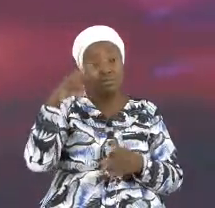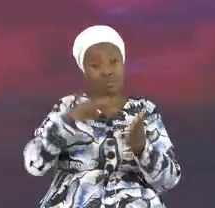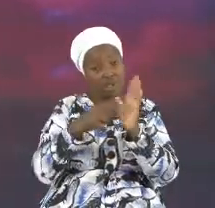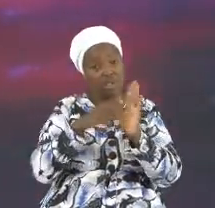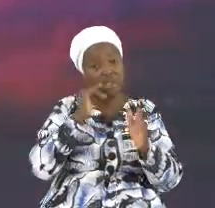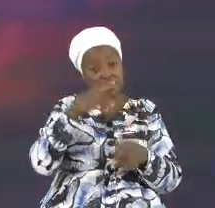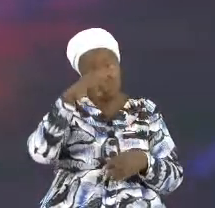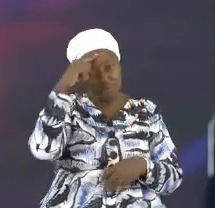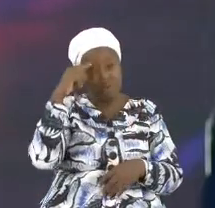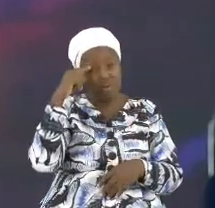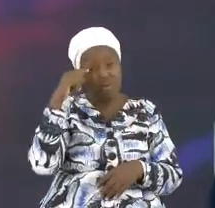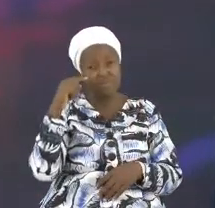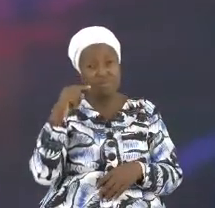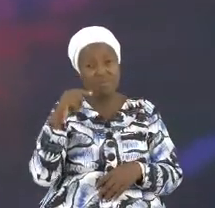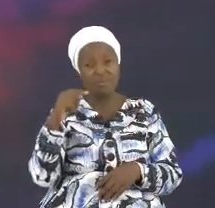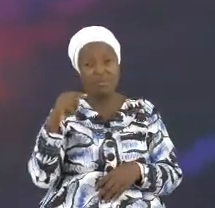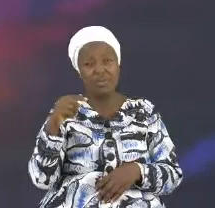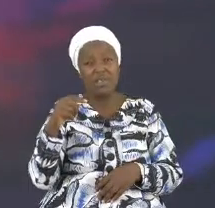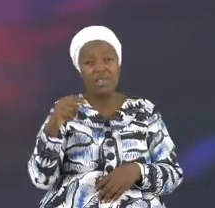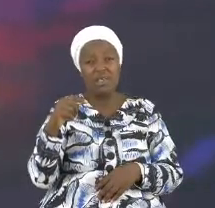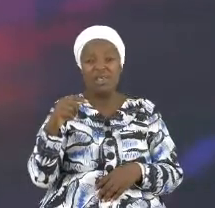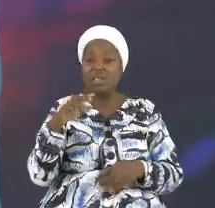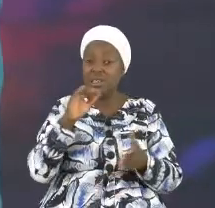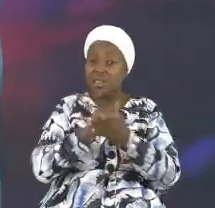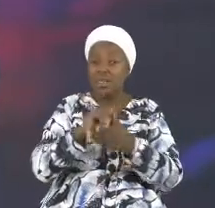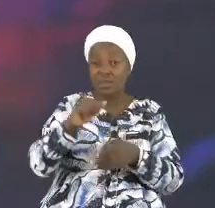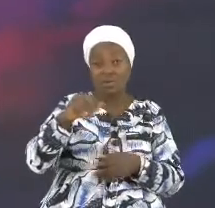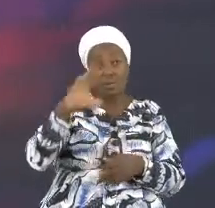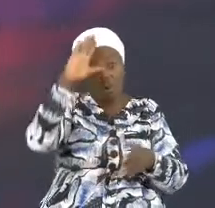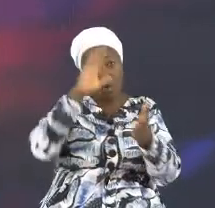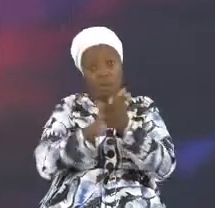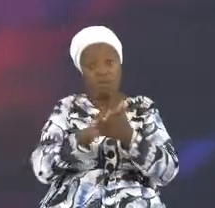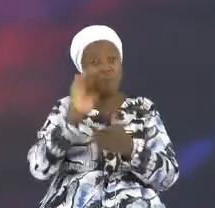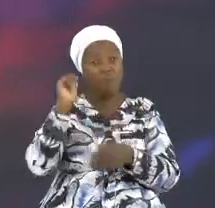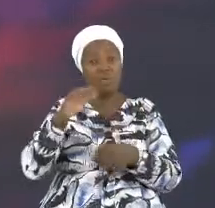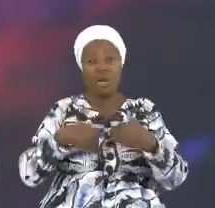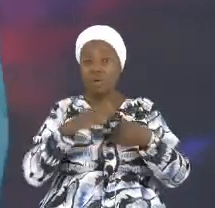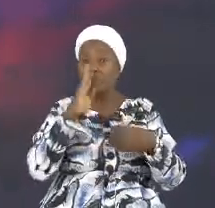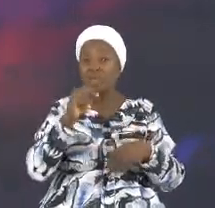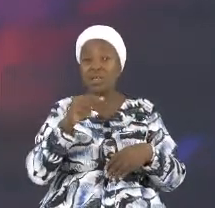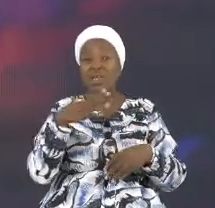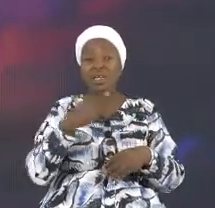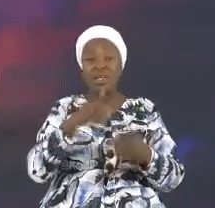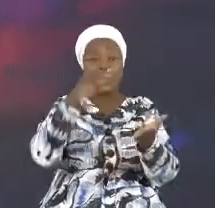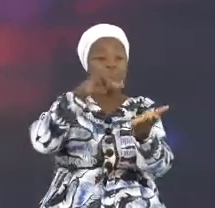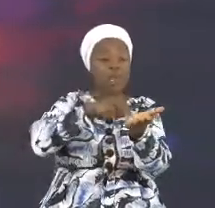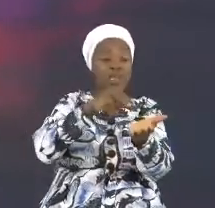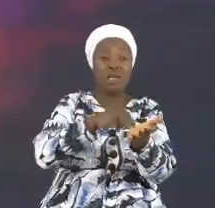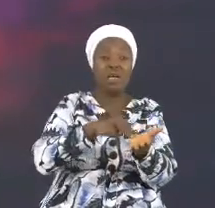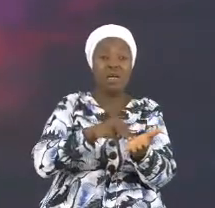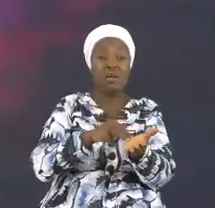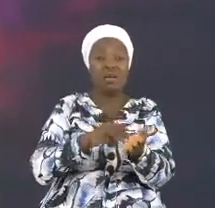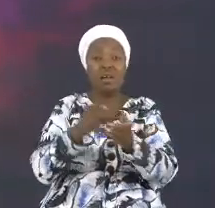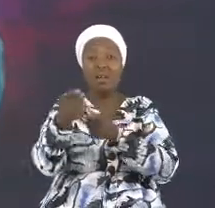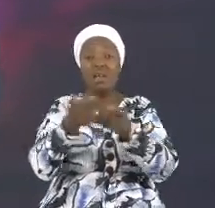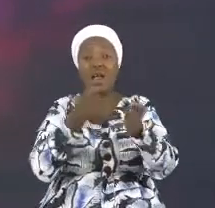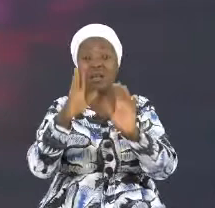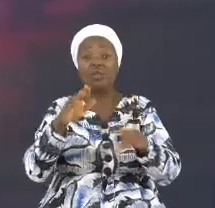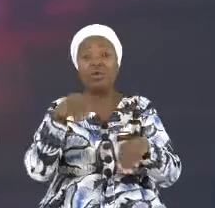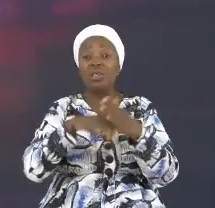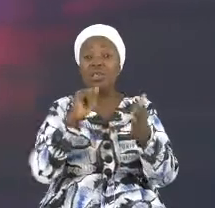have been the medical director in that whole nation. The only thing that stopped